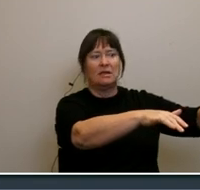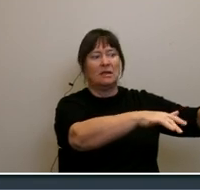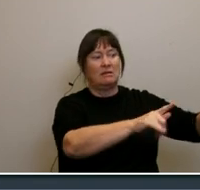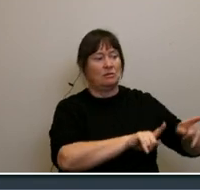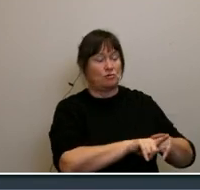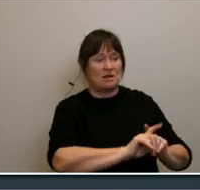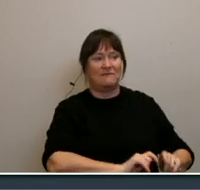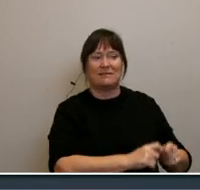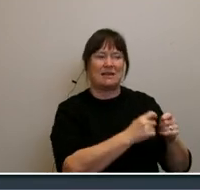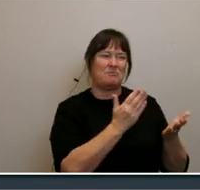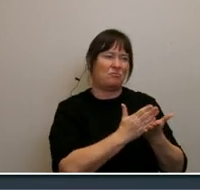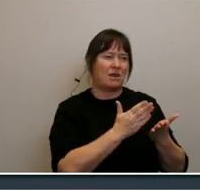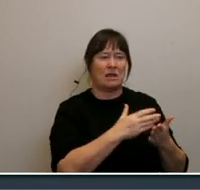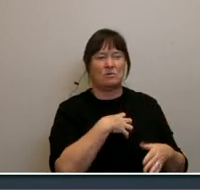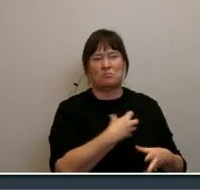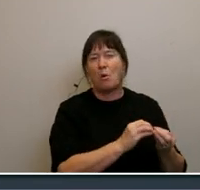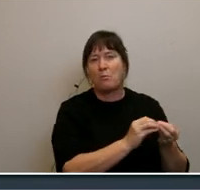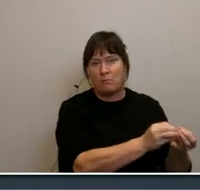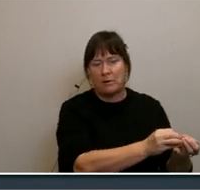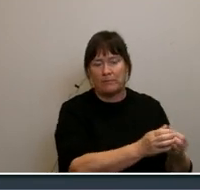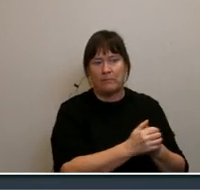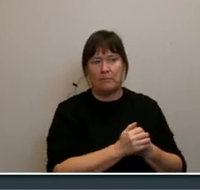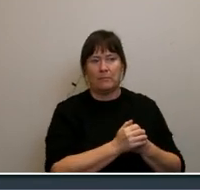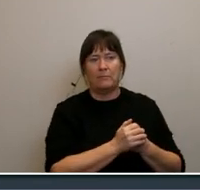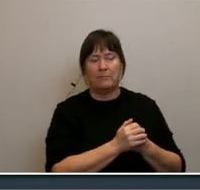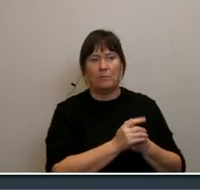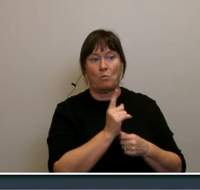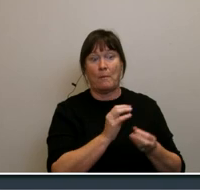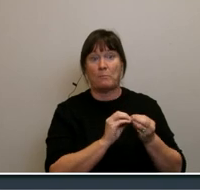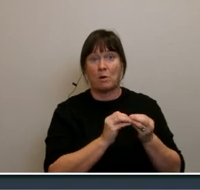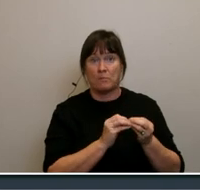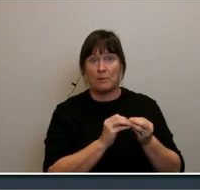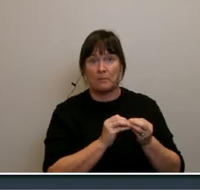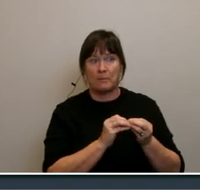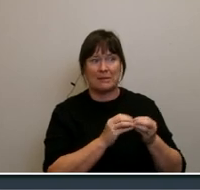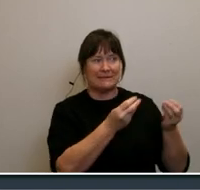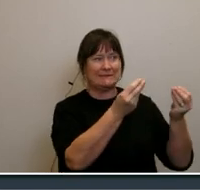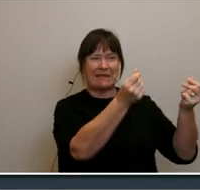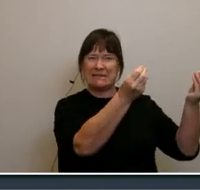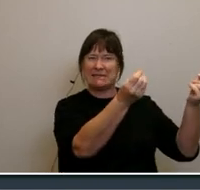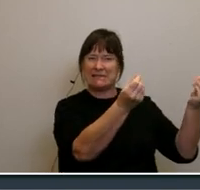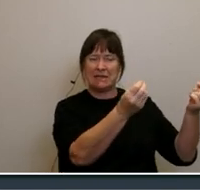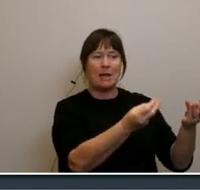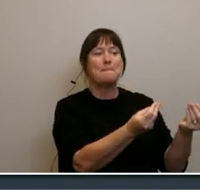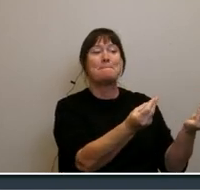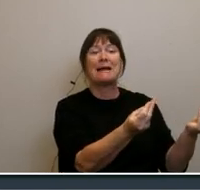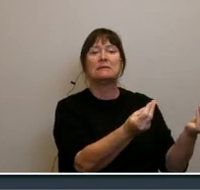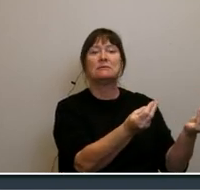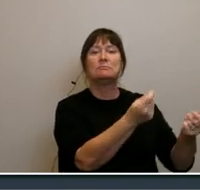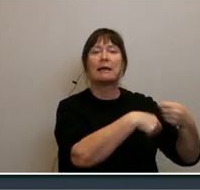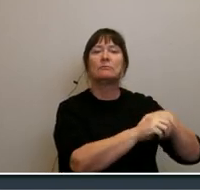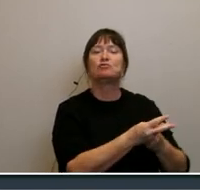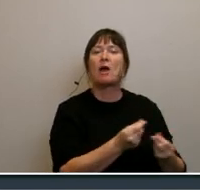than it fixed. One of the main problems was living at West Shore was the clouds of dust that came off that mud when it was